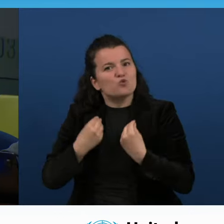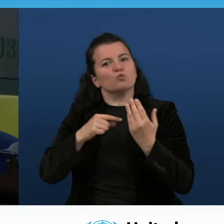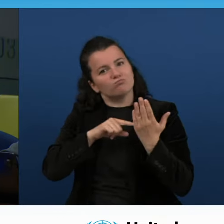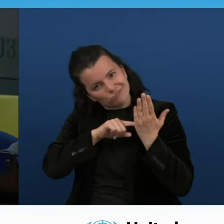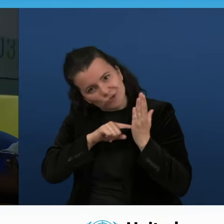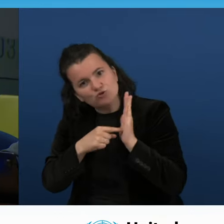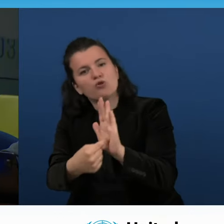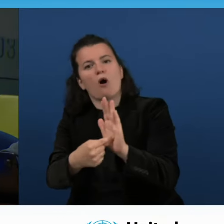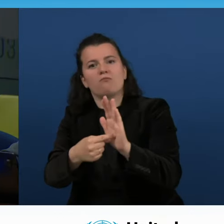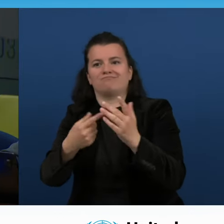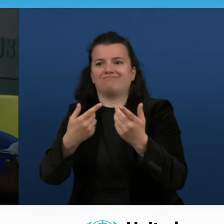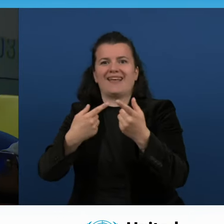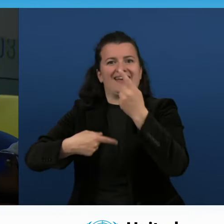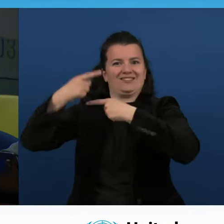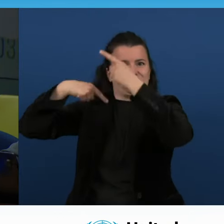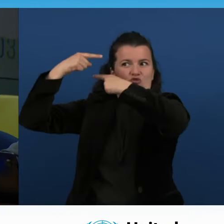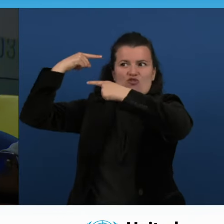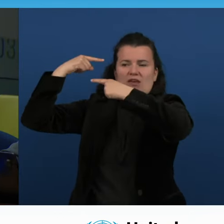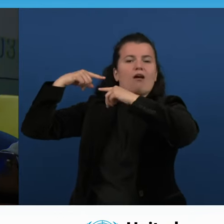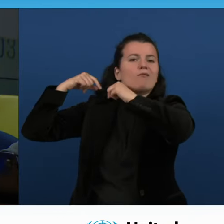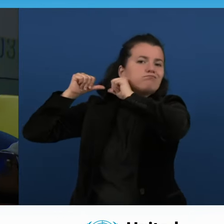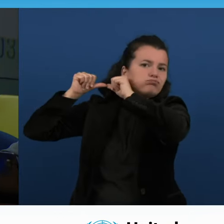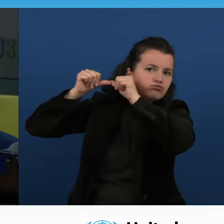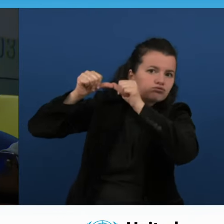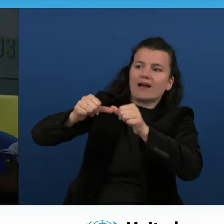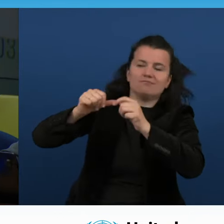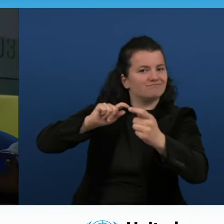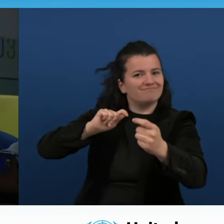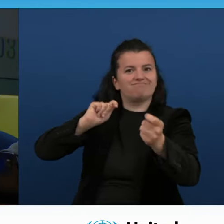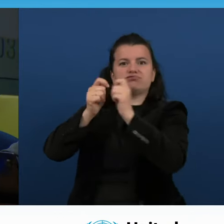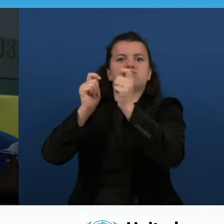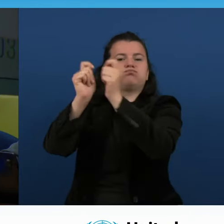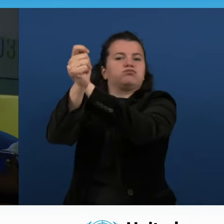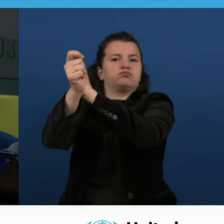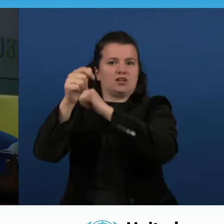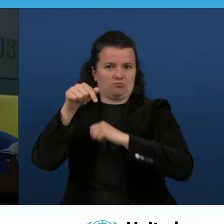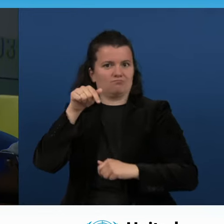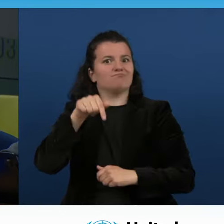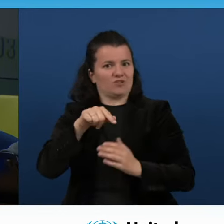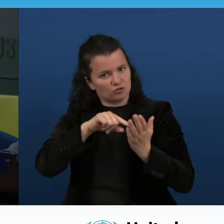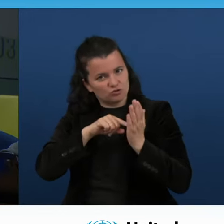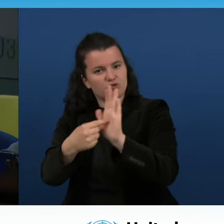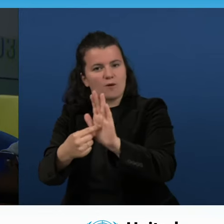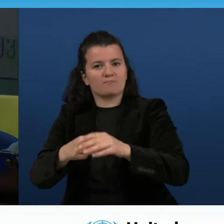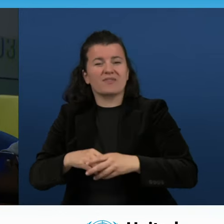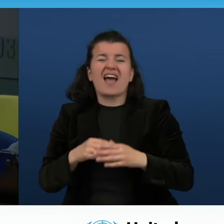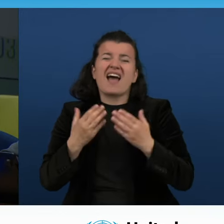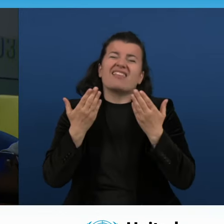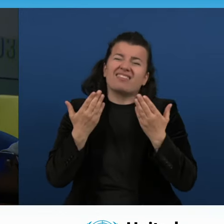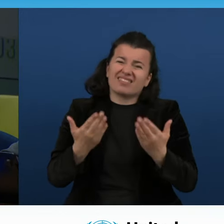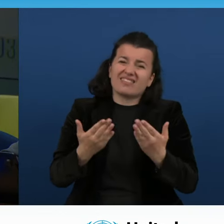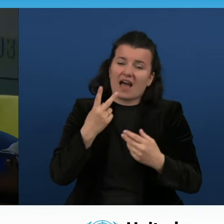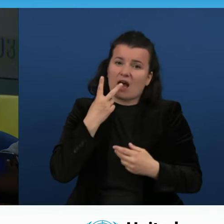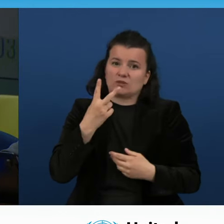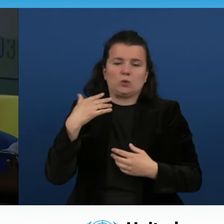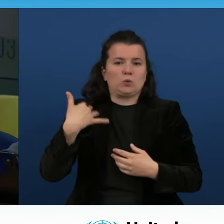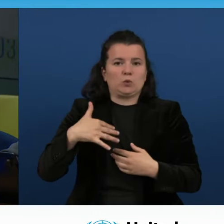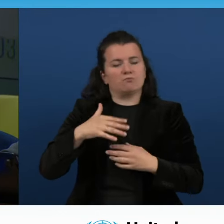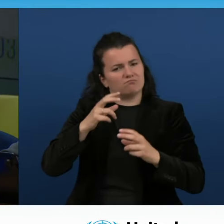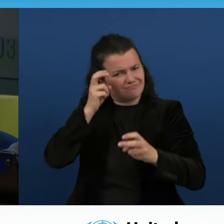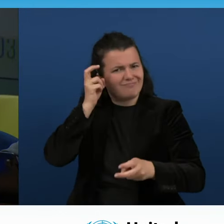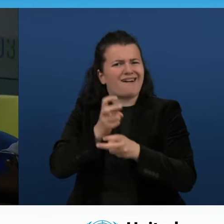fundamental in our fight against poverty, which increasingly is getting tougher. And today, only a third of the countries are on the